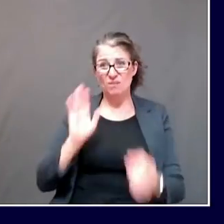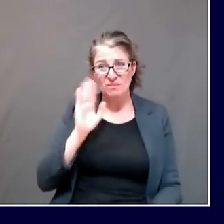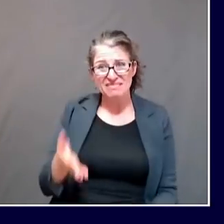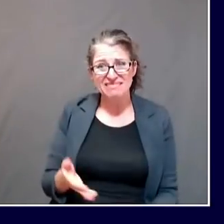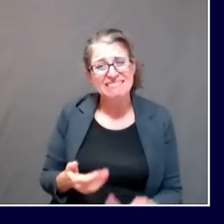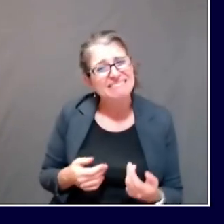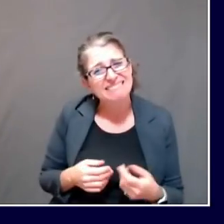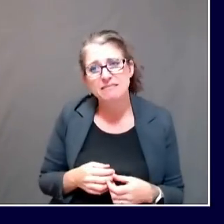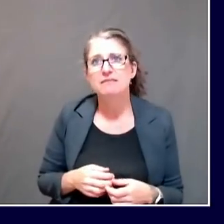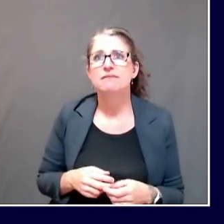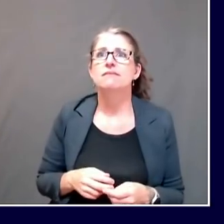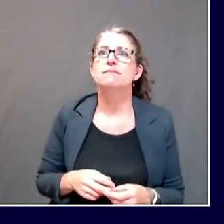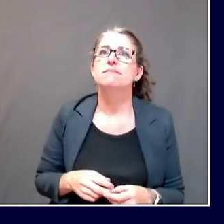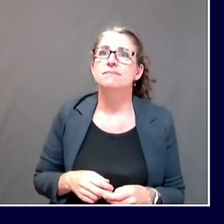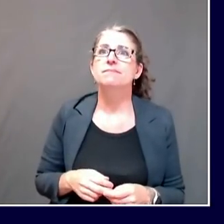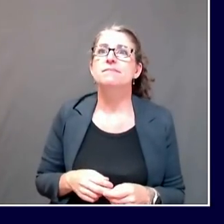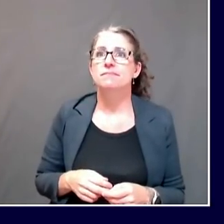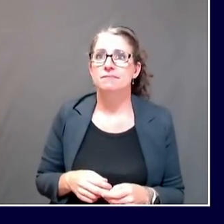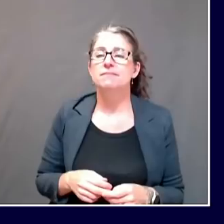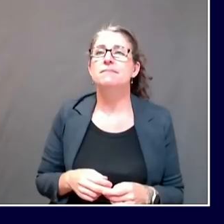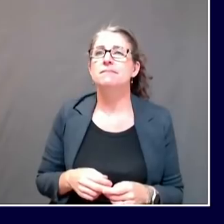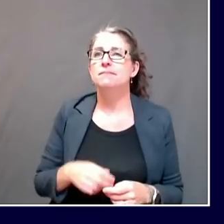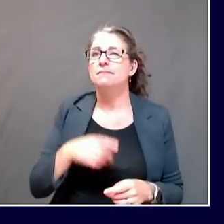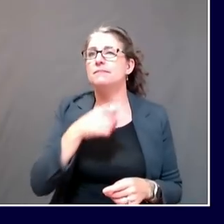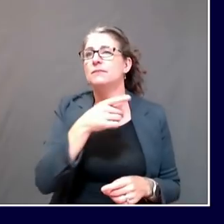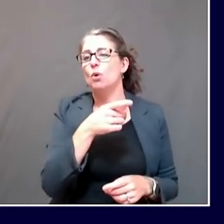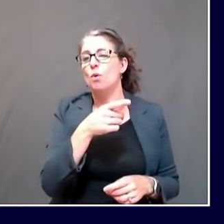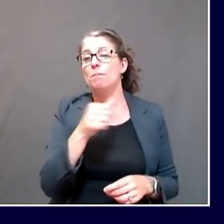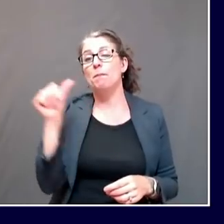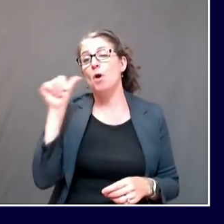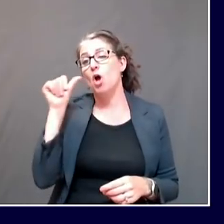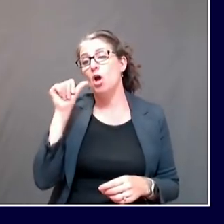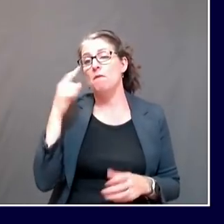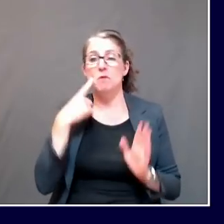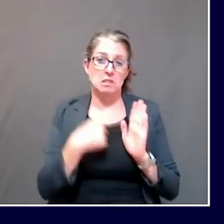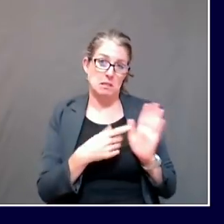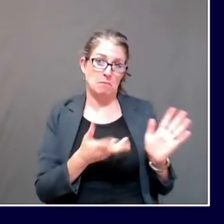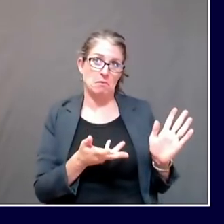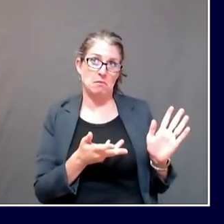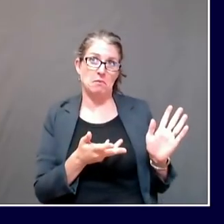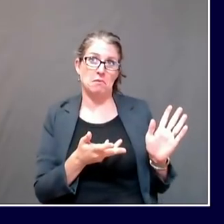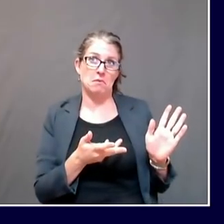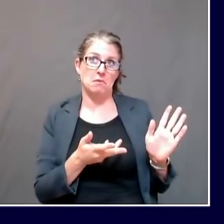talking months still before there's any discussion about reopening them?